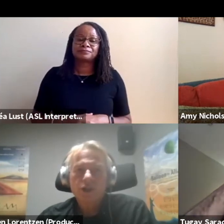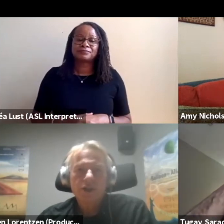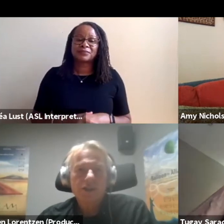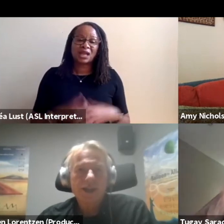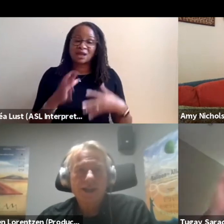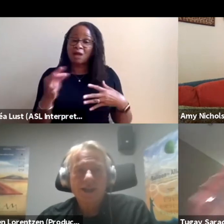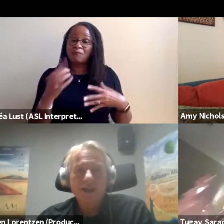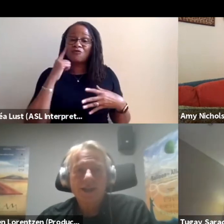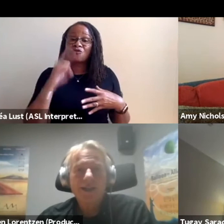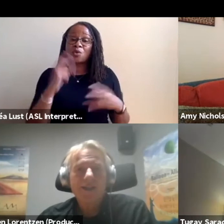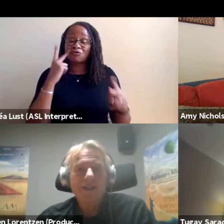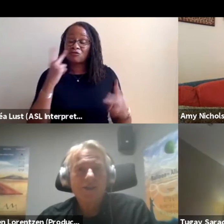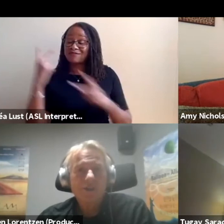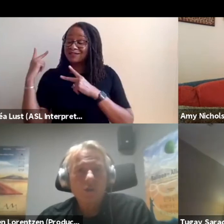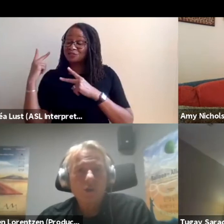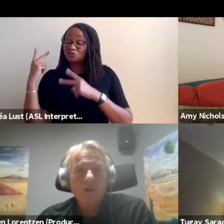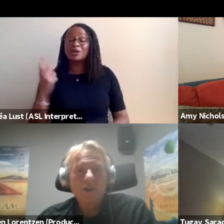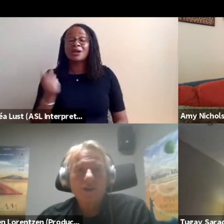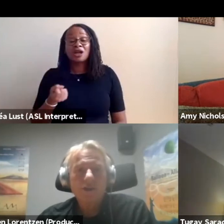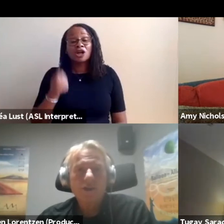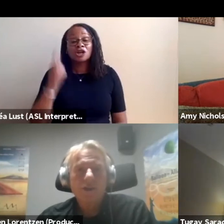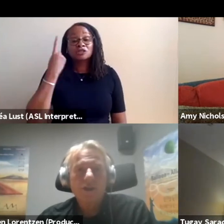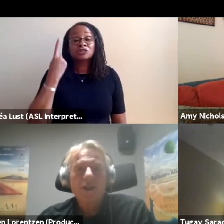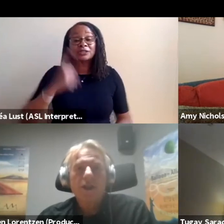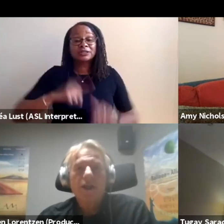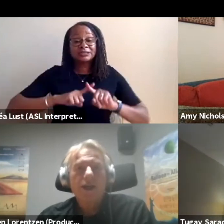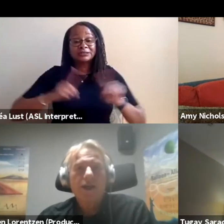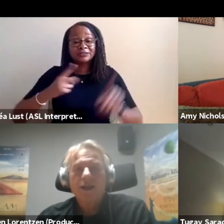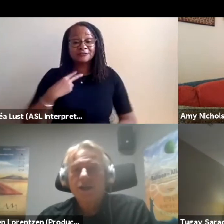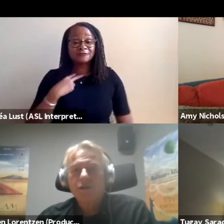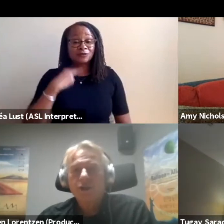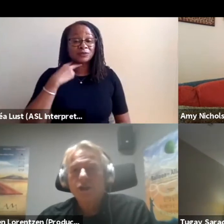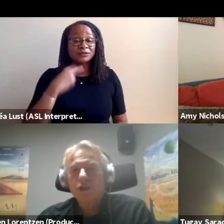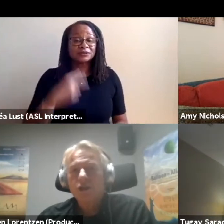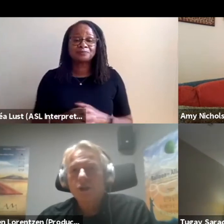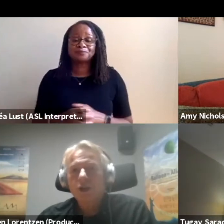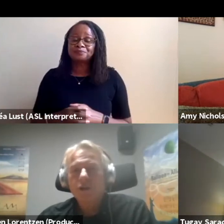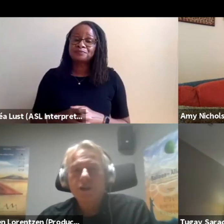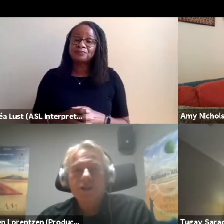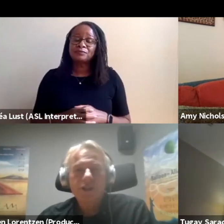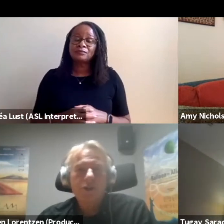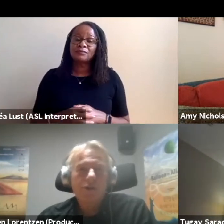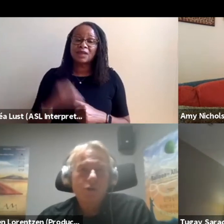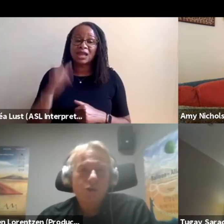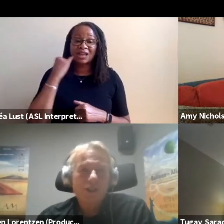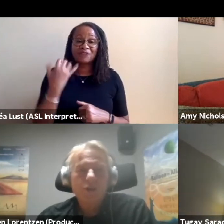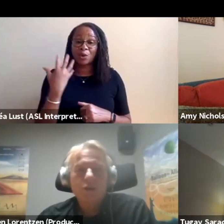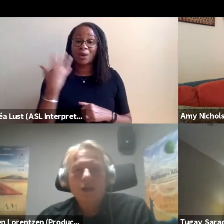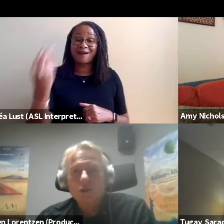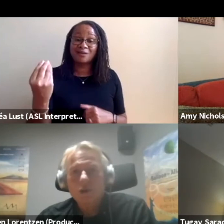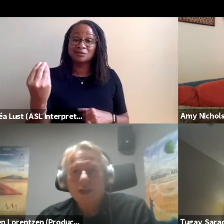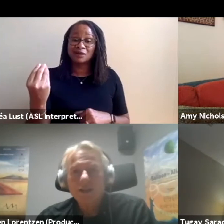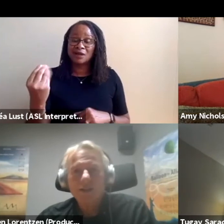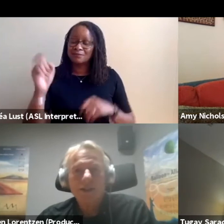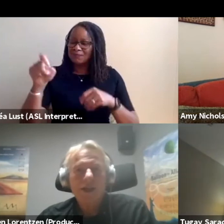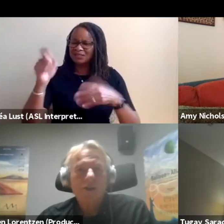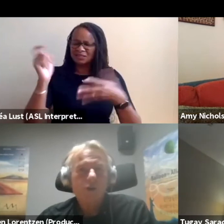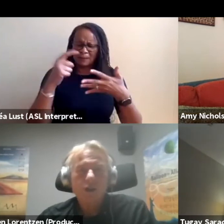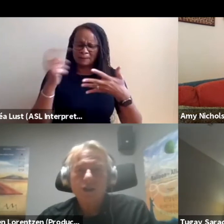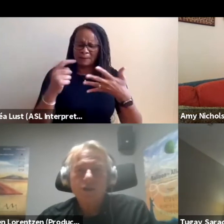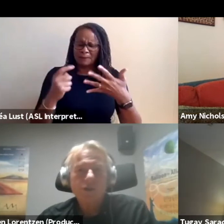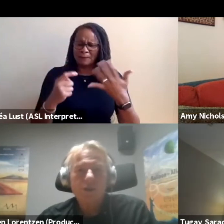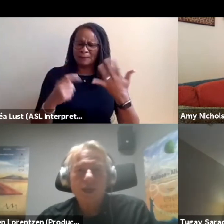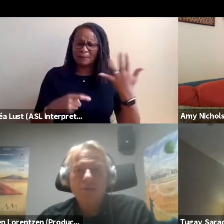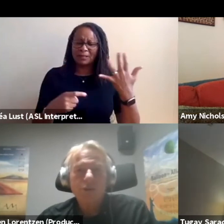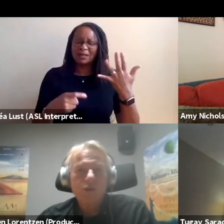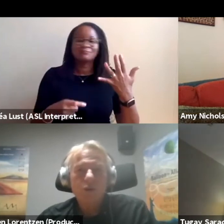reflections, understanding, different voices. And if we just go out there and say, you have to do this, you have to do that, I don't think